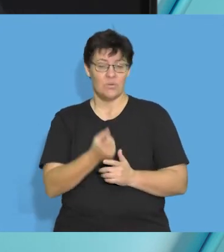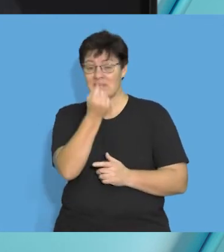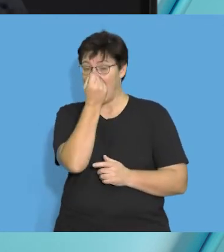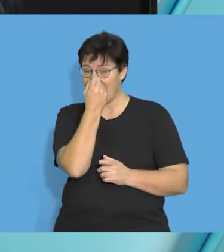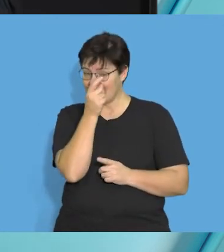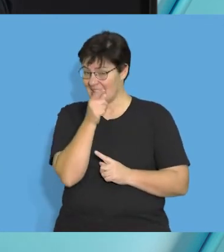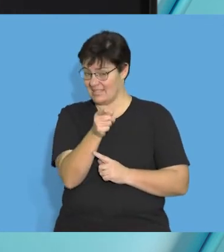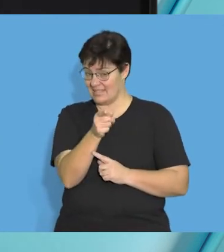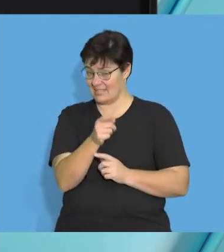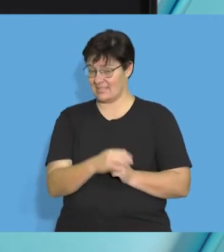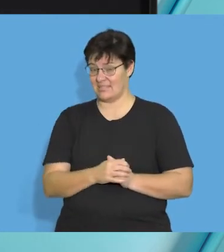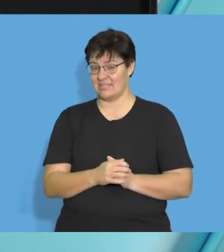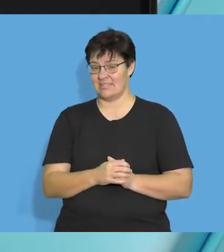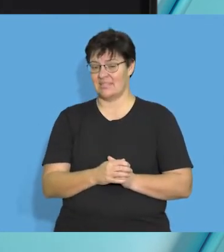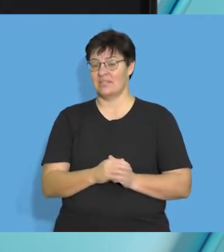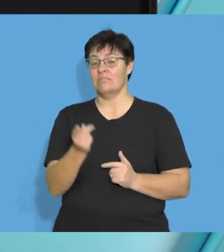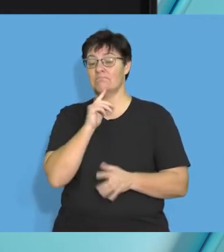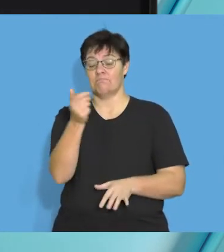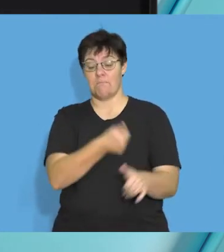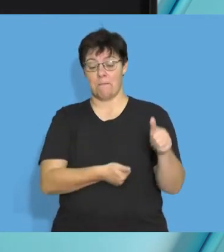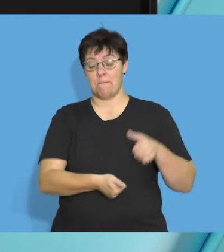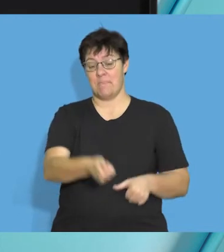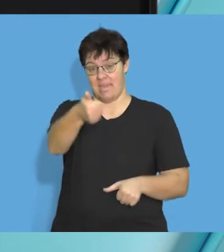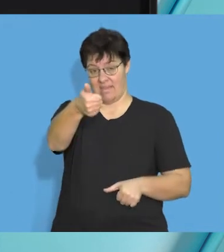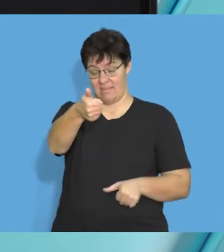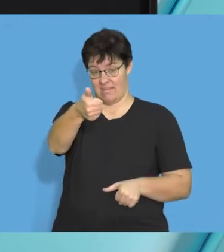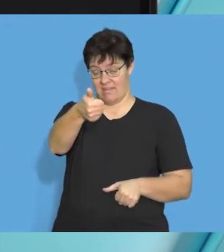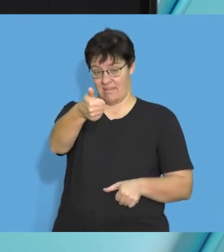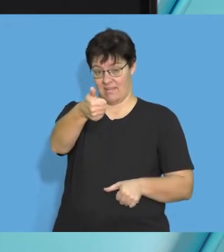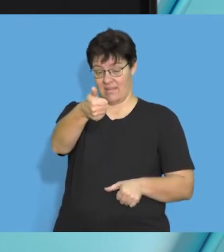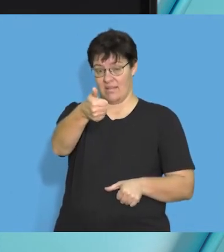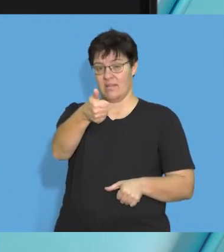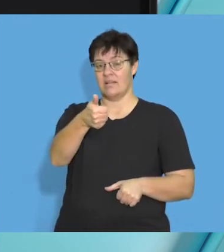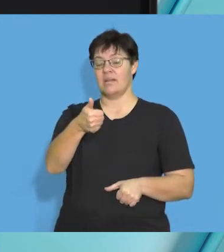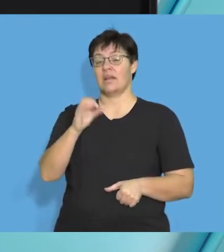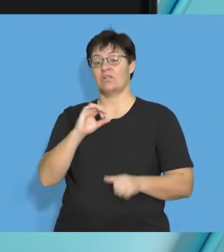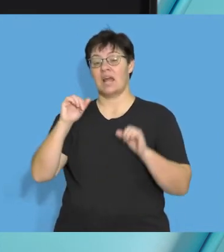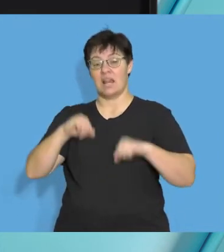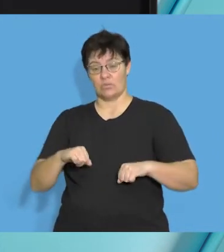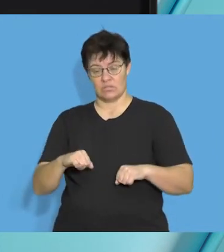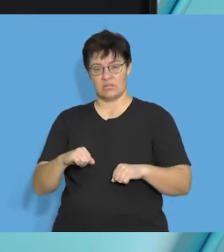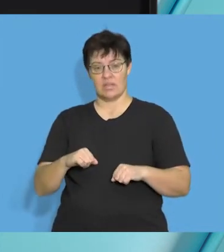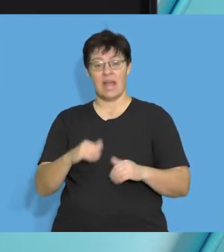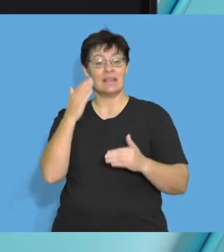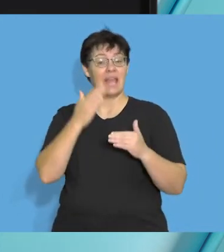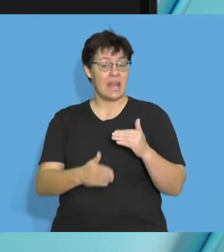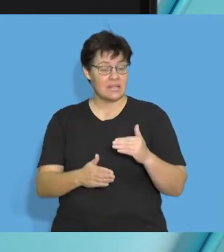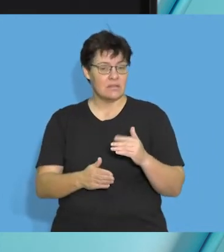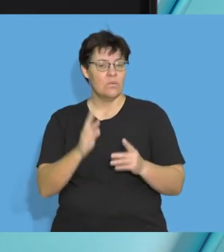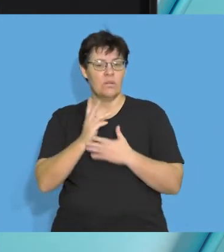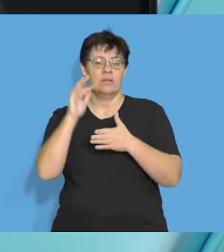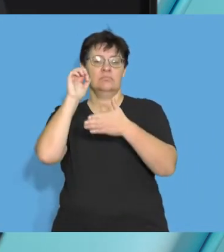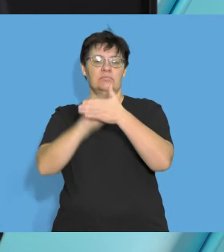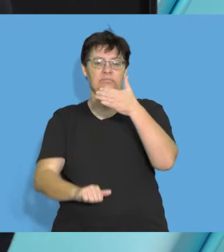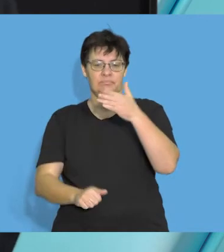it. When you are returning goods, creditors' allowances will eventually be subtracted